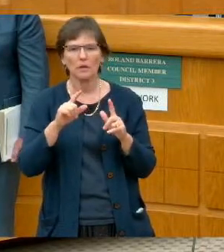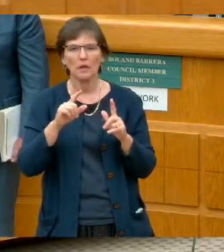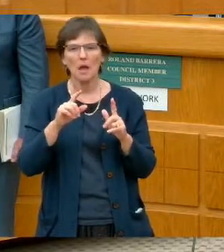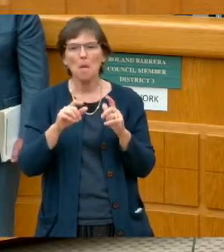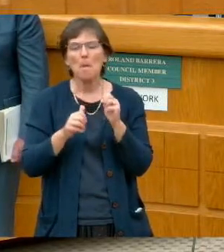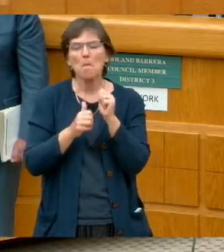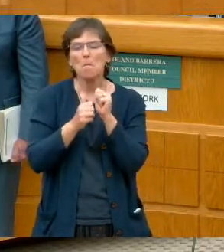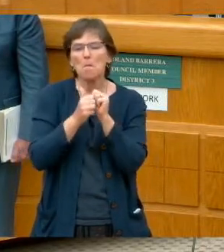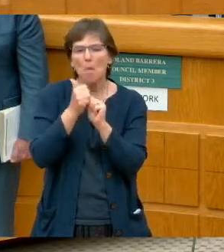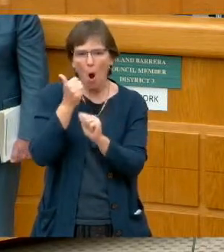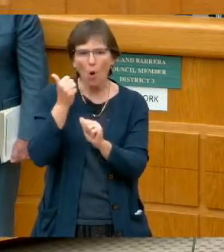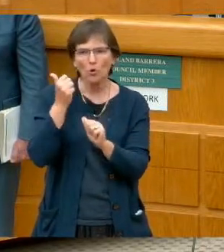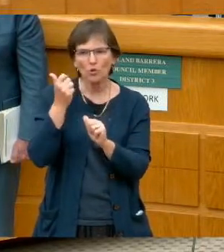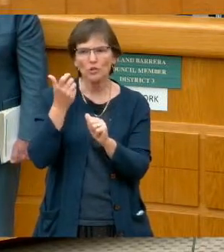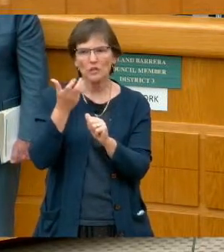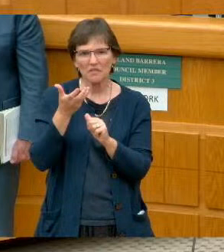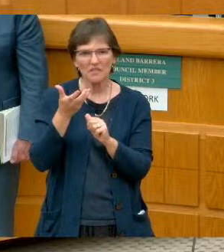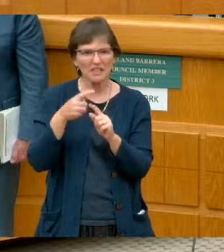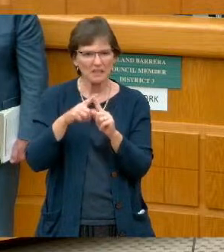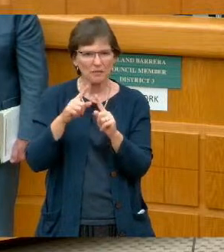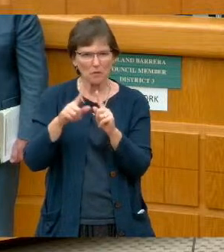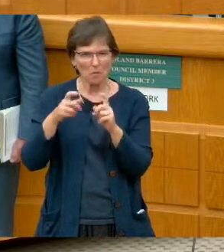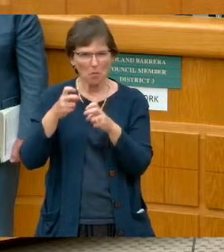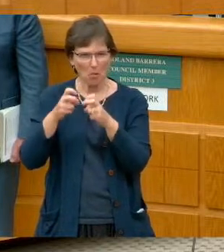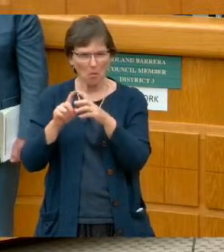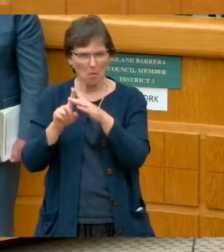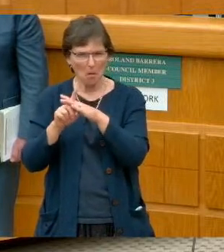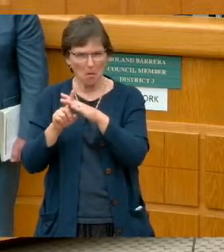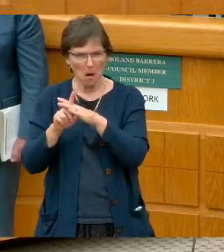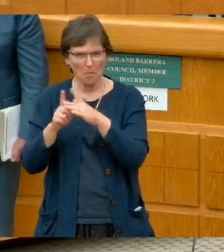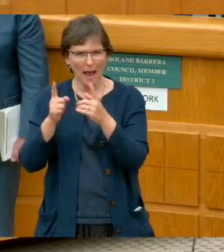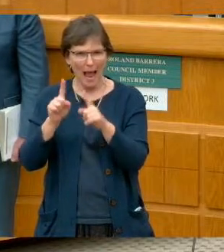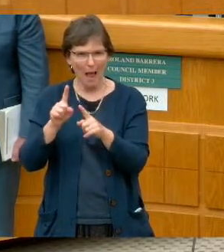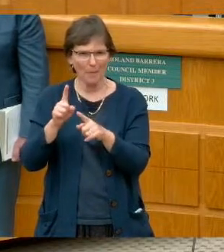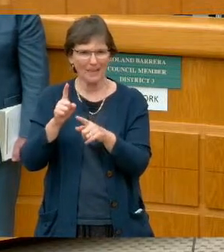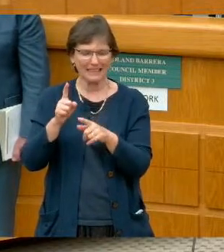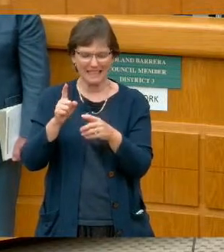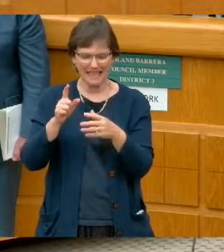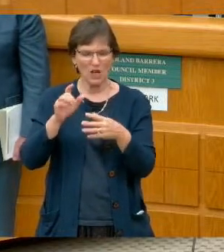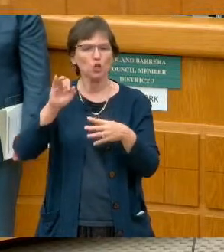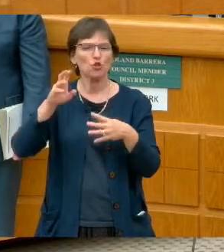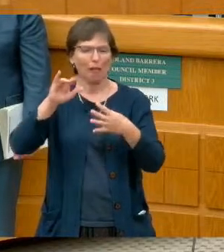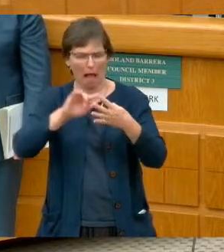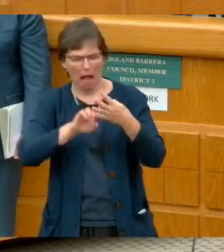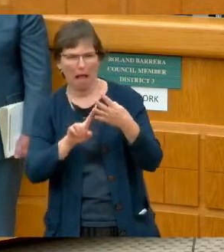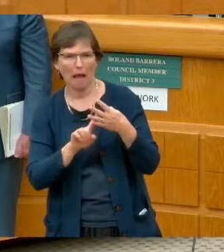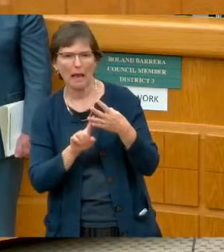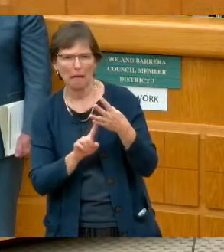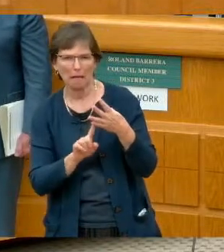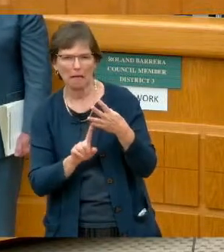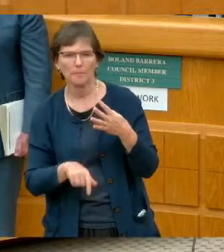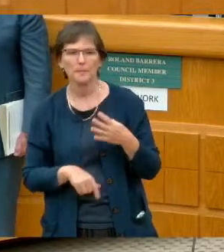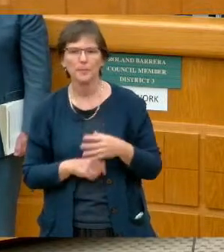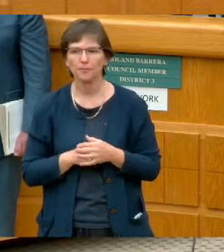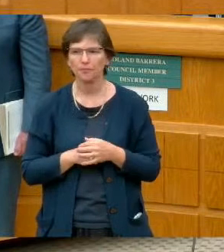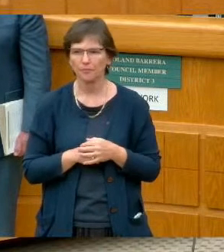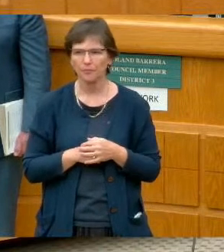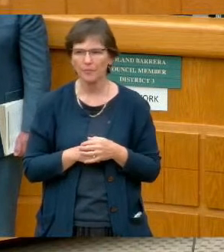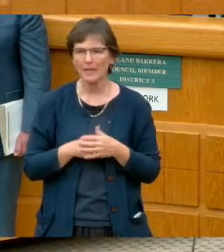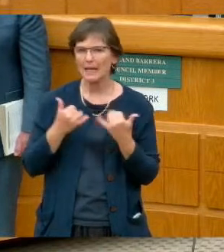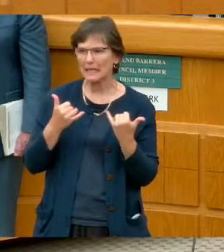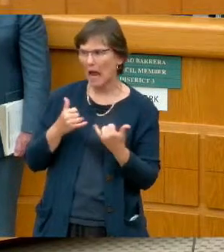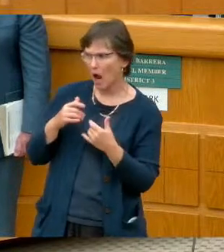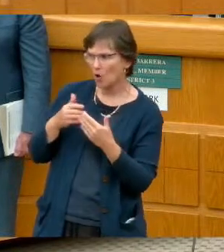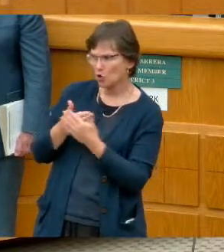Saturday, but the majority of them are from late July. So that goes into my next question, which